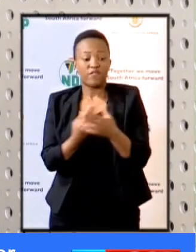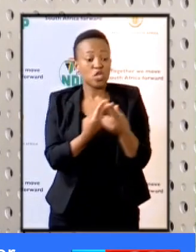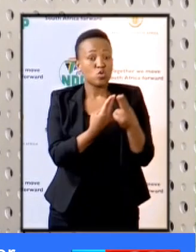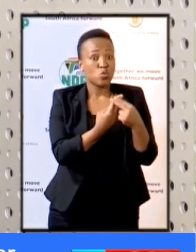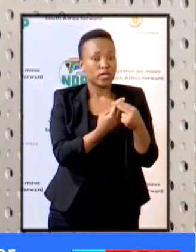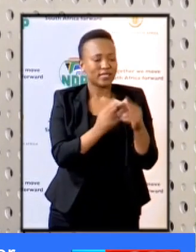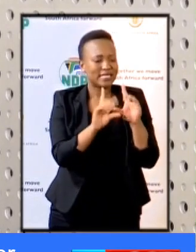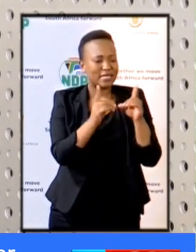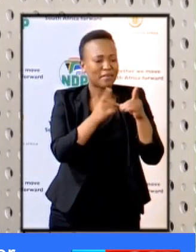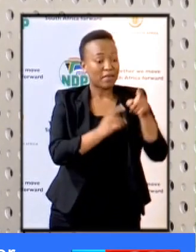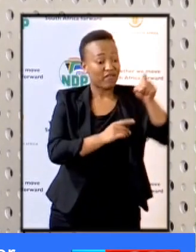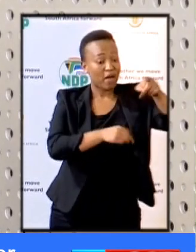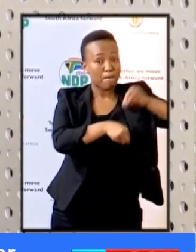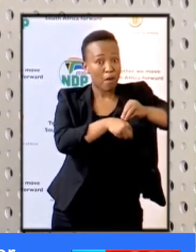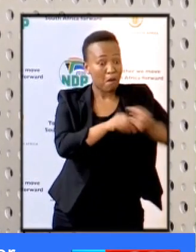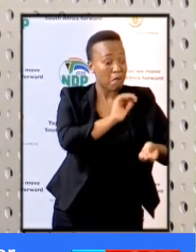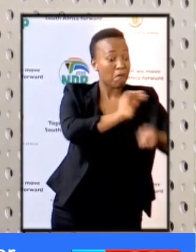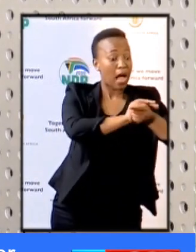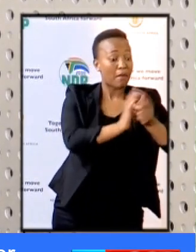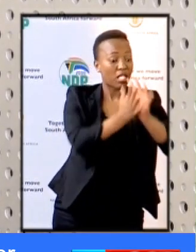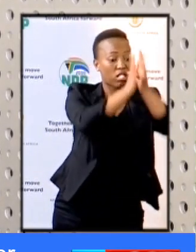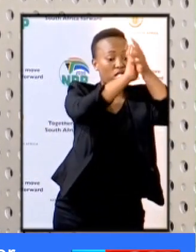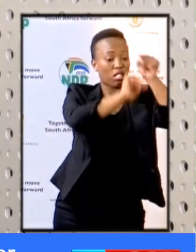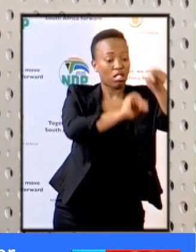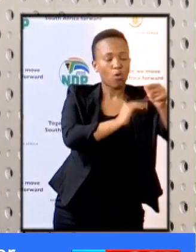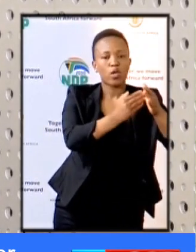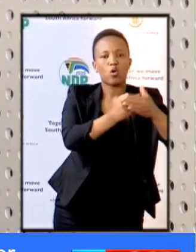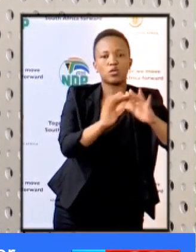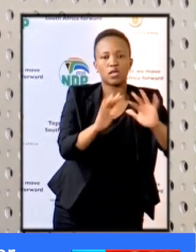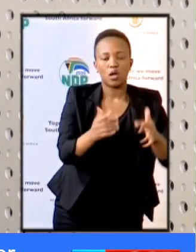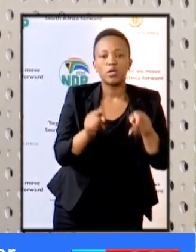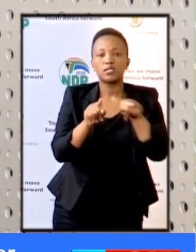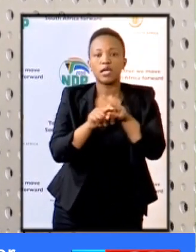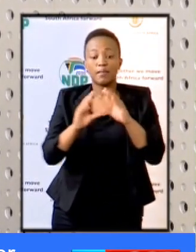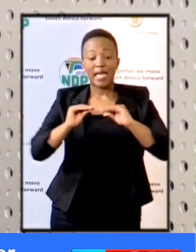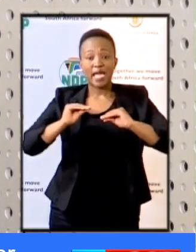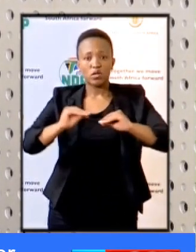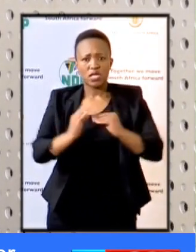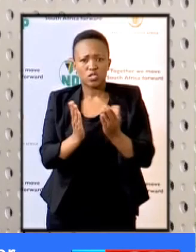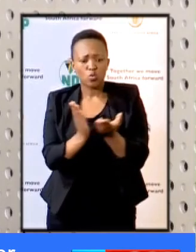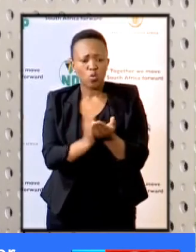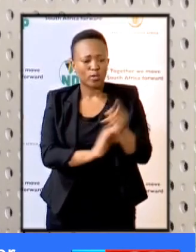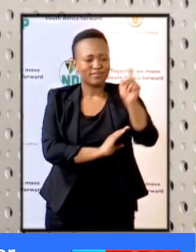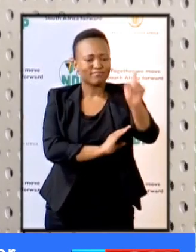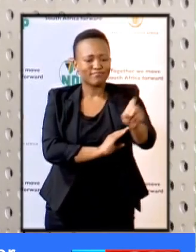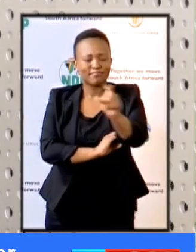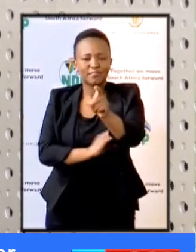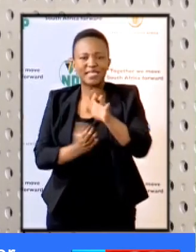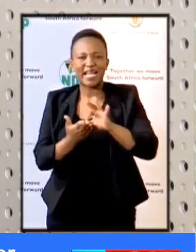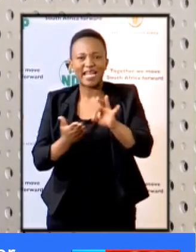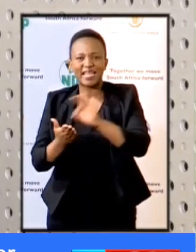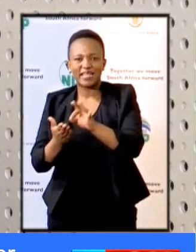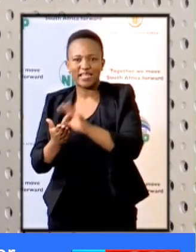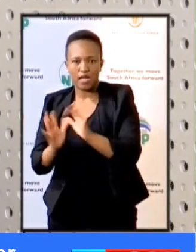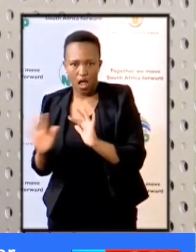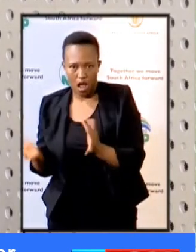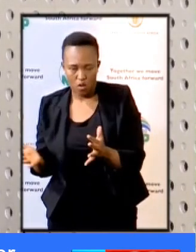a problem, but also on how to clean educational institutions. And the pillar of our